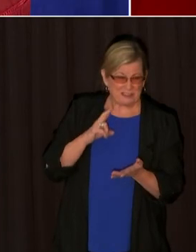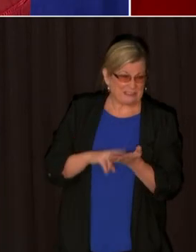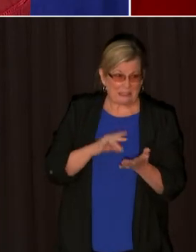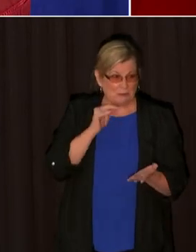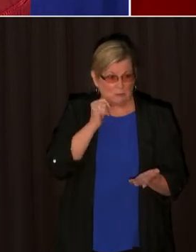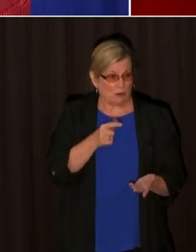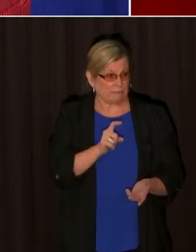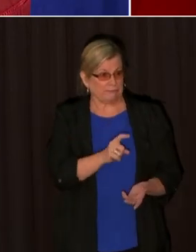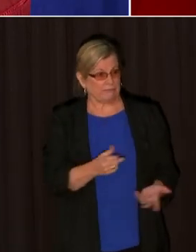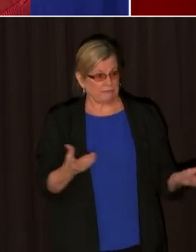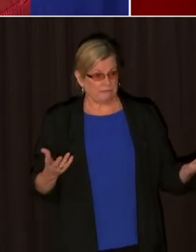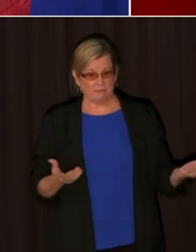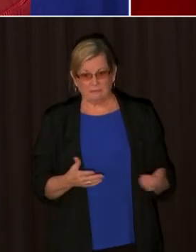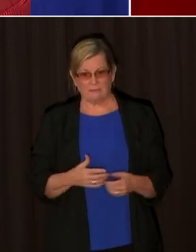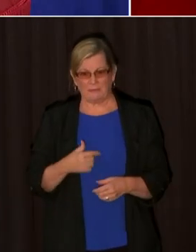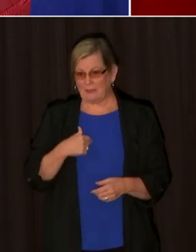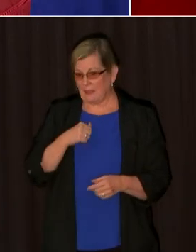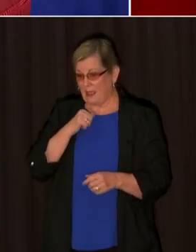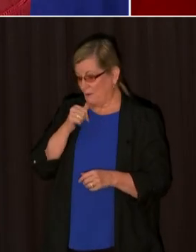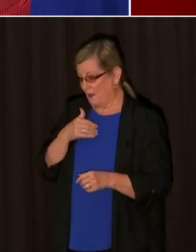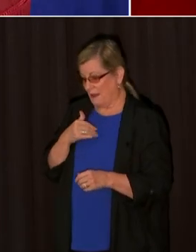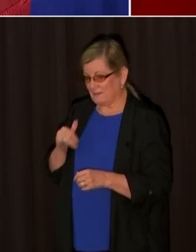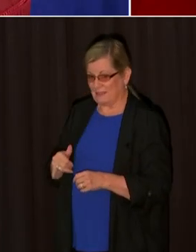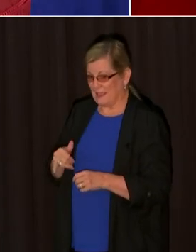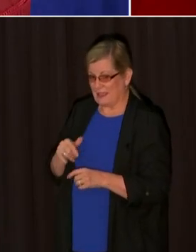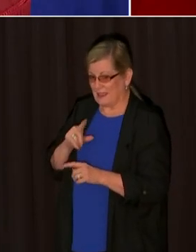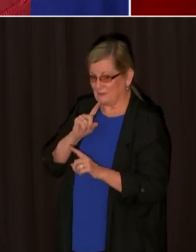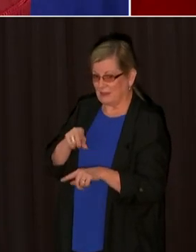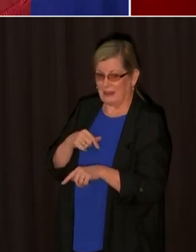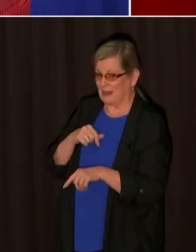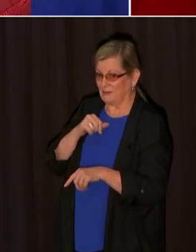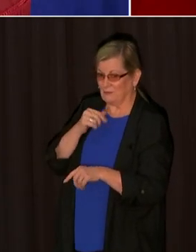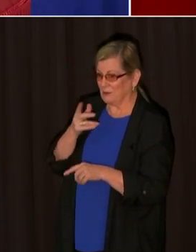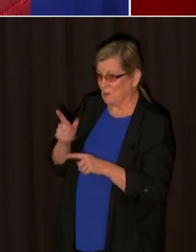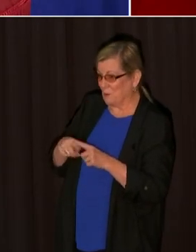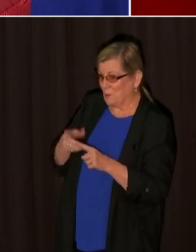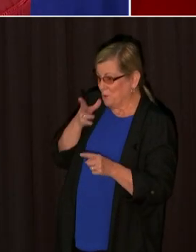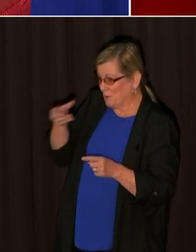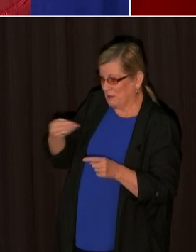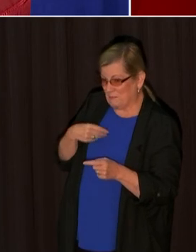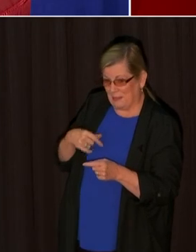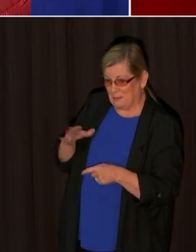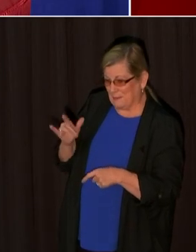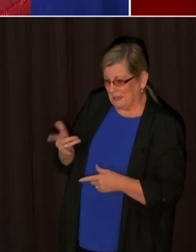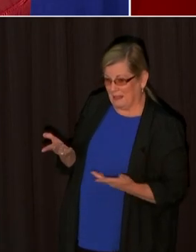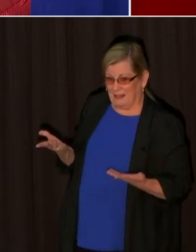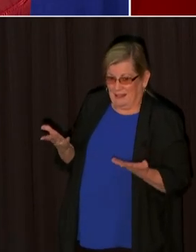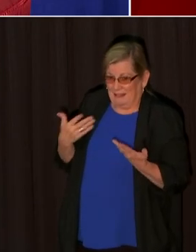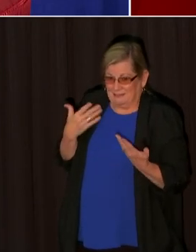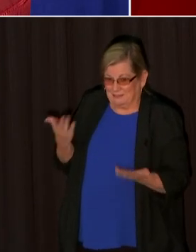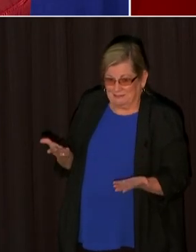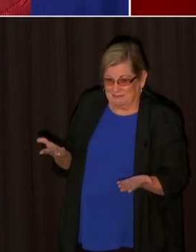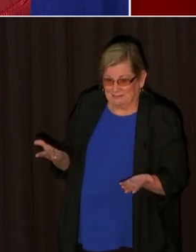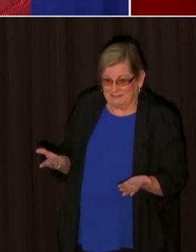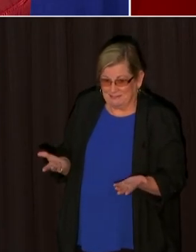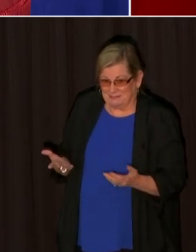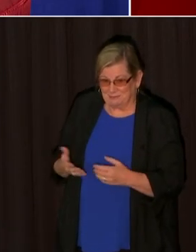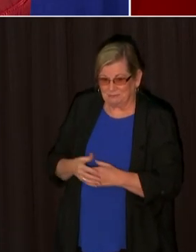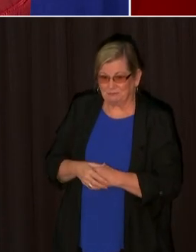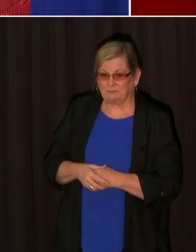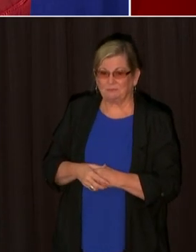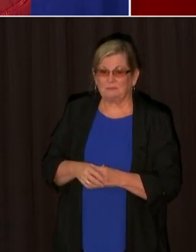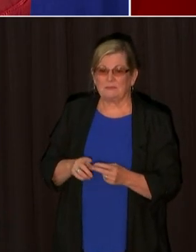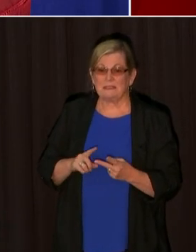If I don't have it, ask them when are they going to send me the bill. So start there. The second thing is there were many